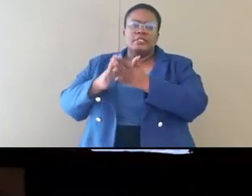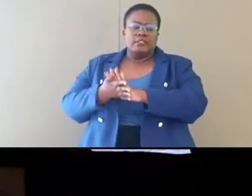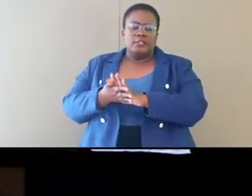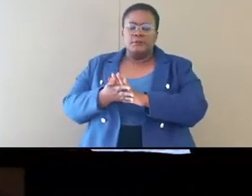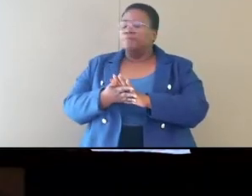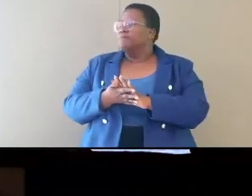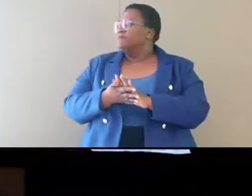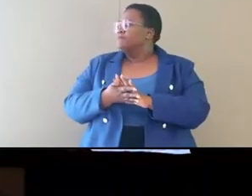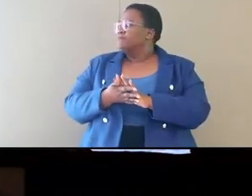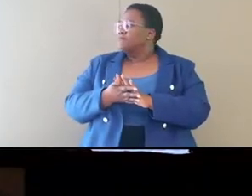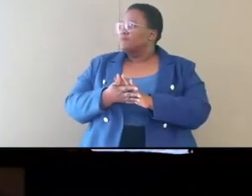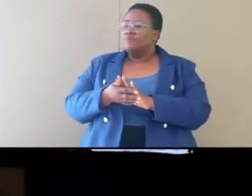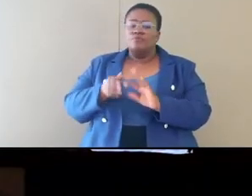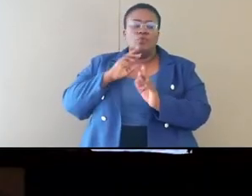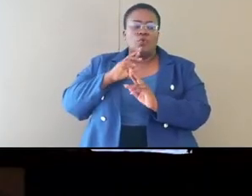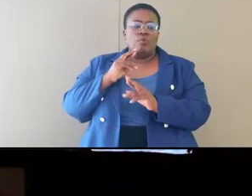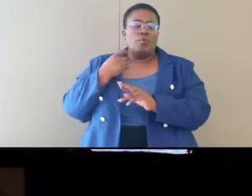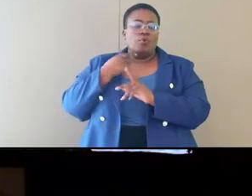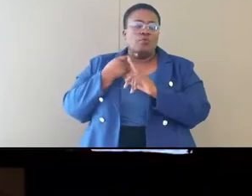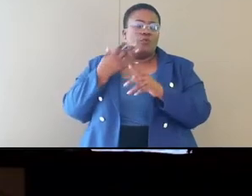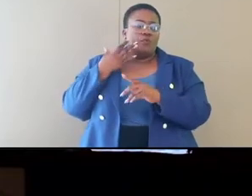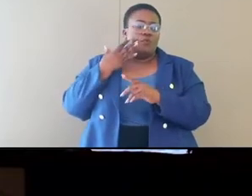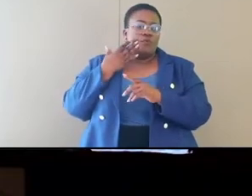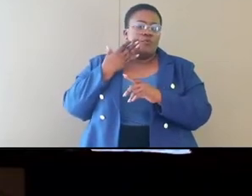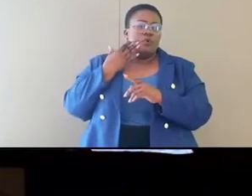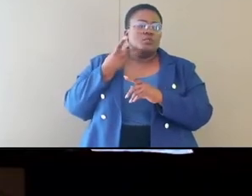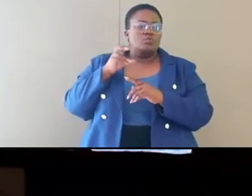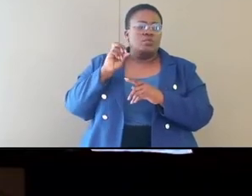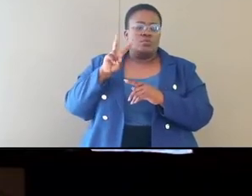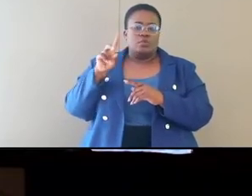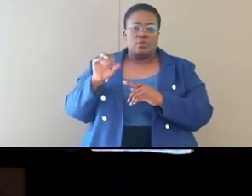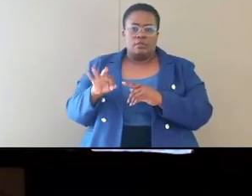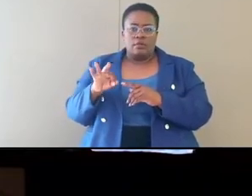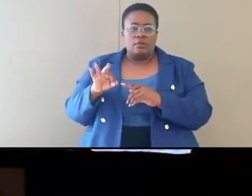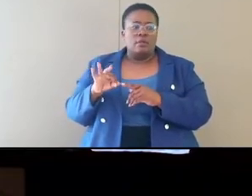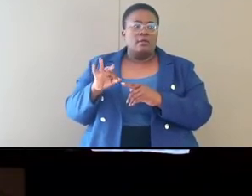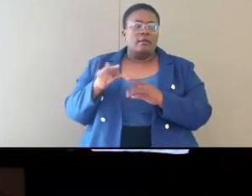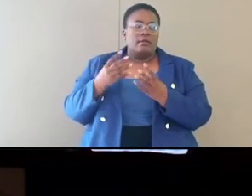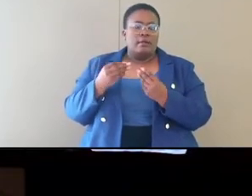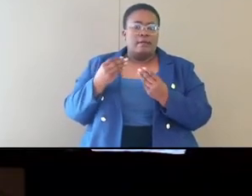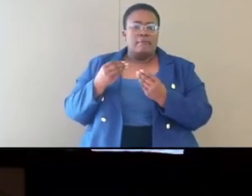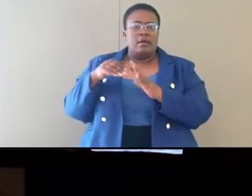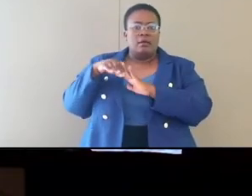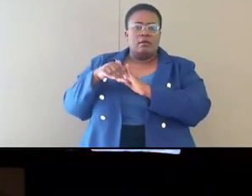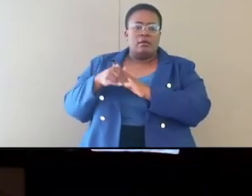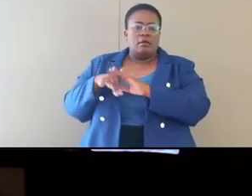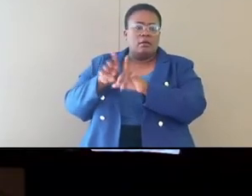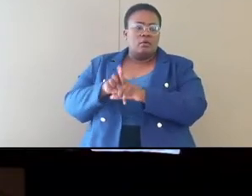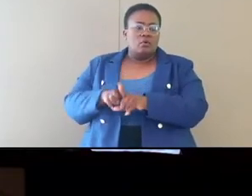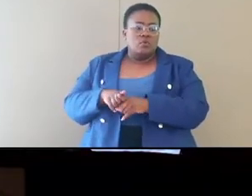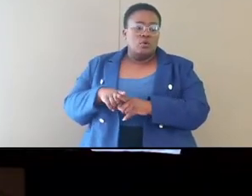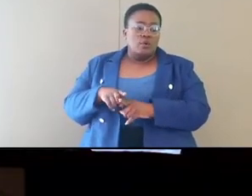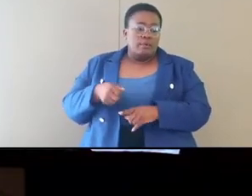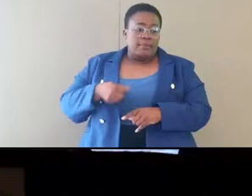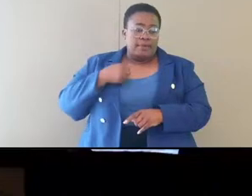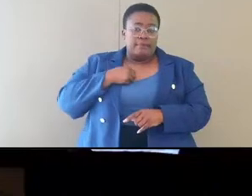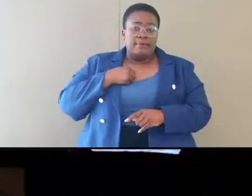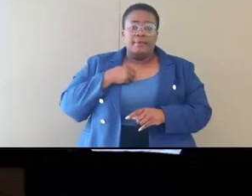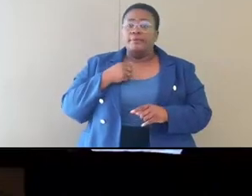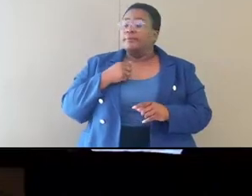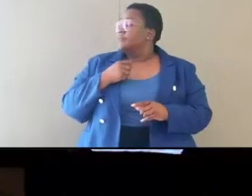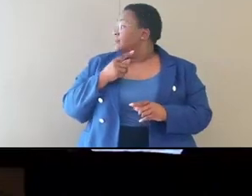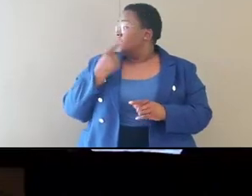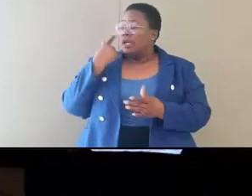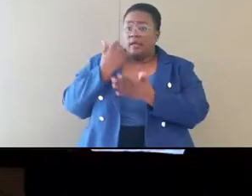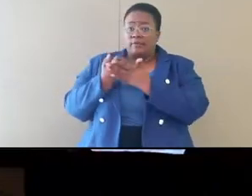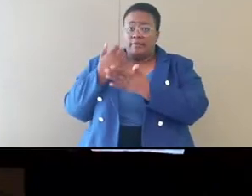the SASA report from 2023, numbers still continuing to come down in 2023. So we know so much of the evidence, and I